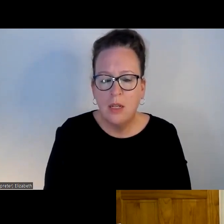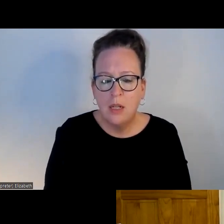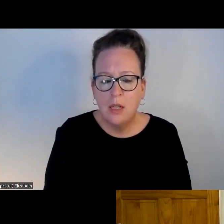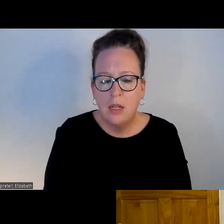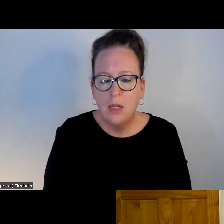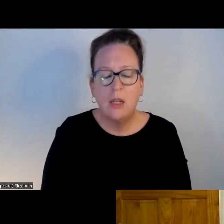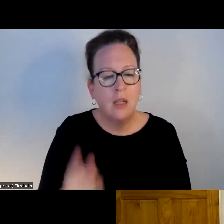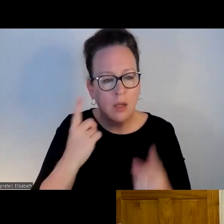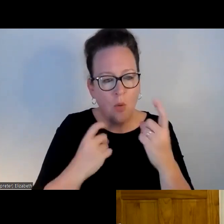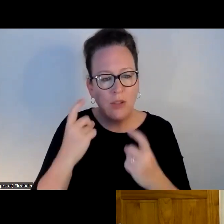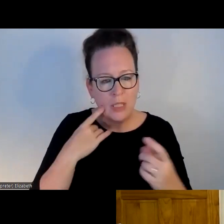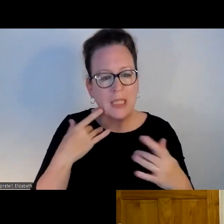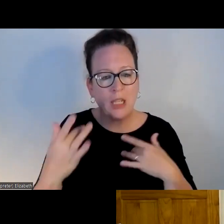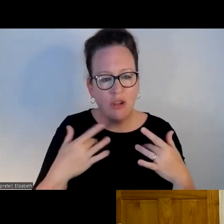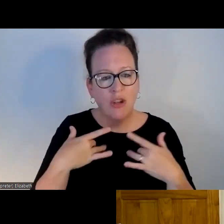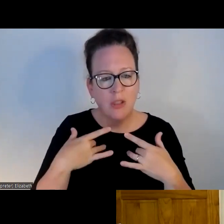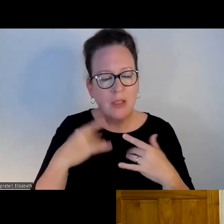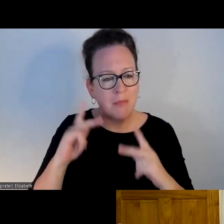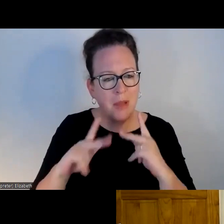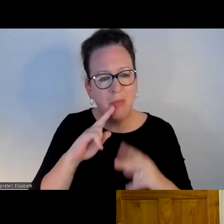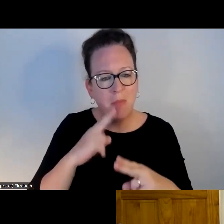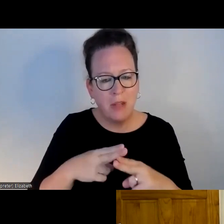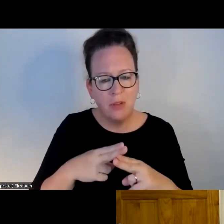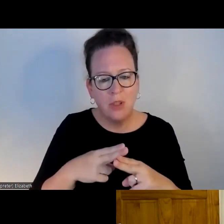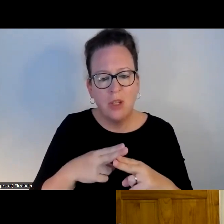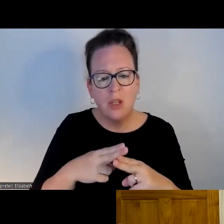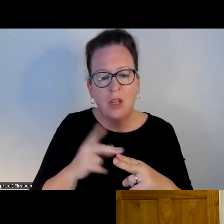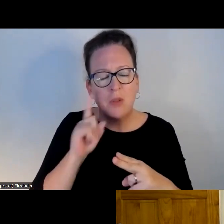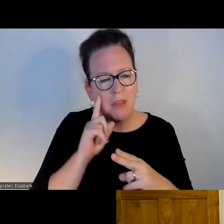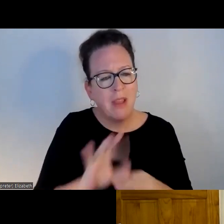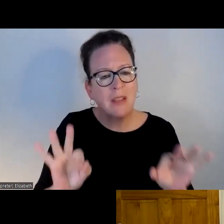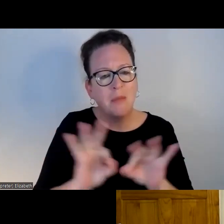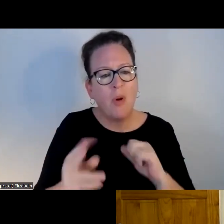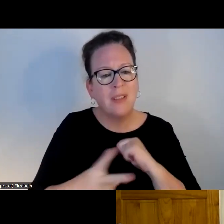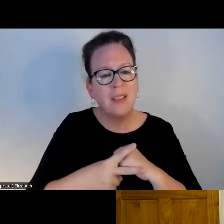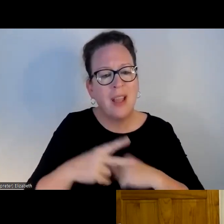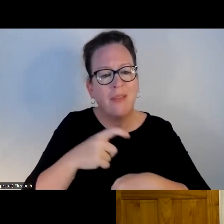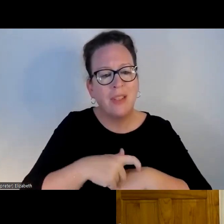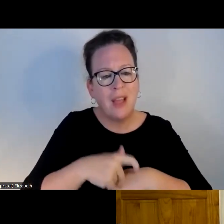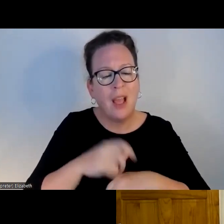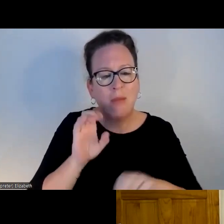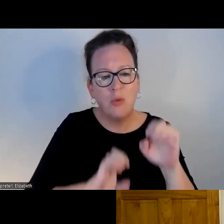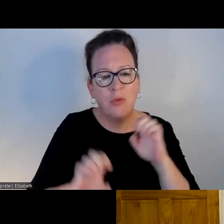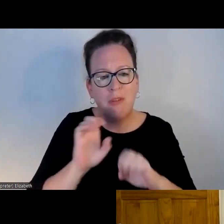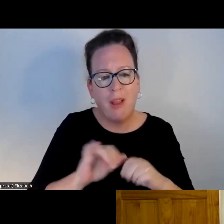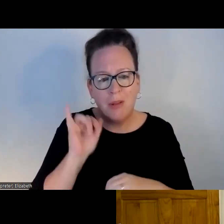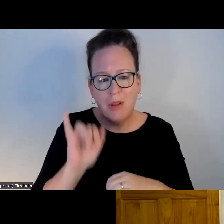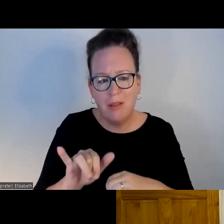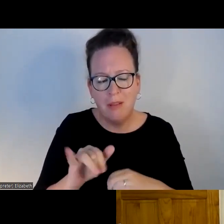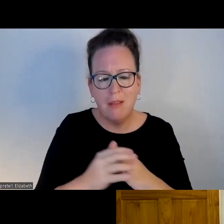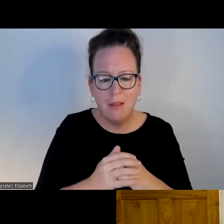questions and concerns that have been raised, and so do want to have the space and time that we need to evaluate those.